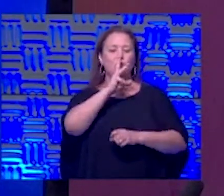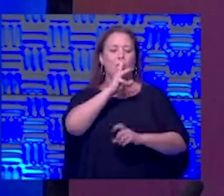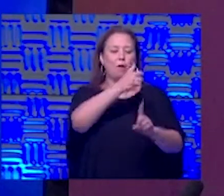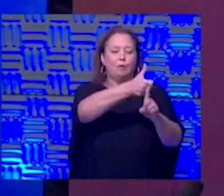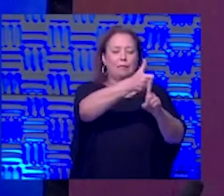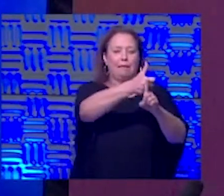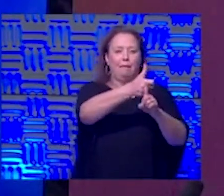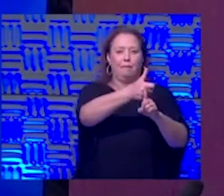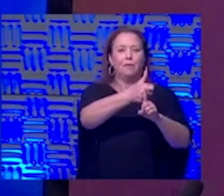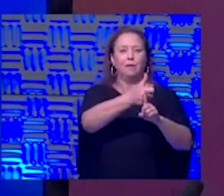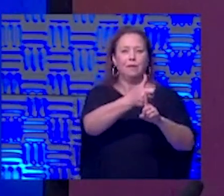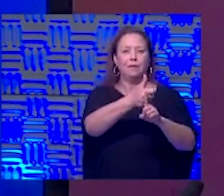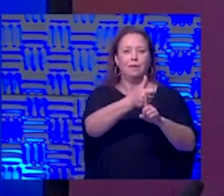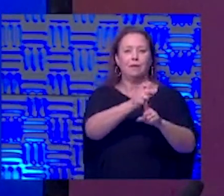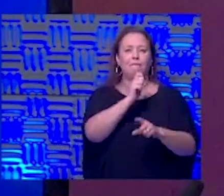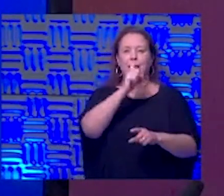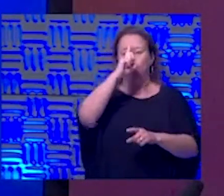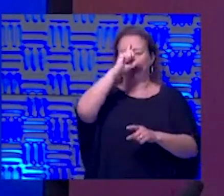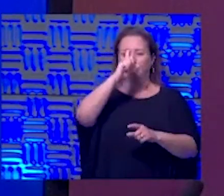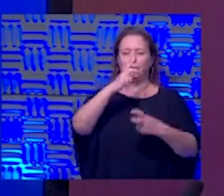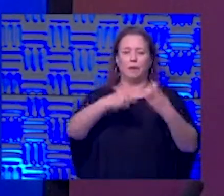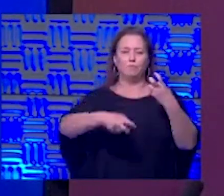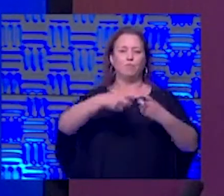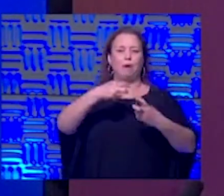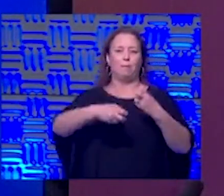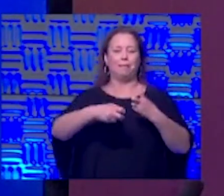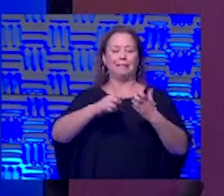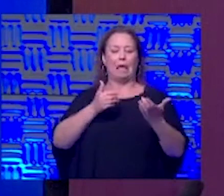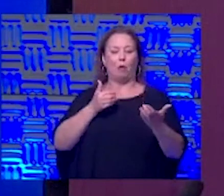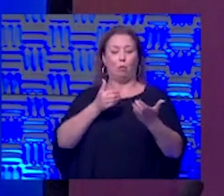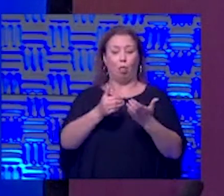water itself, I don't think is going to be a problem. It's going to be